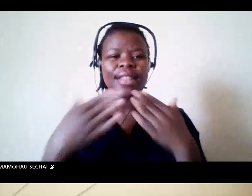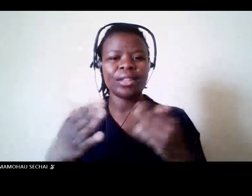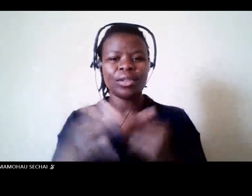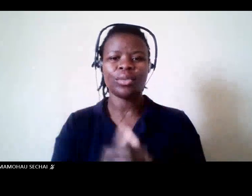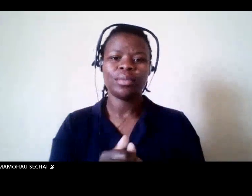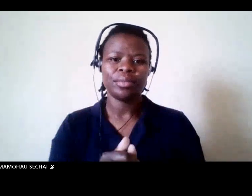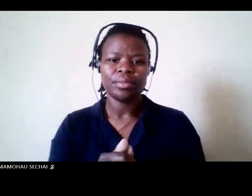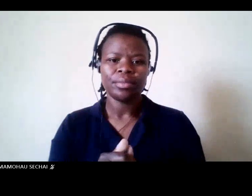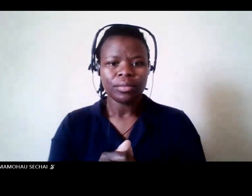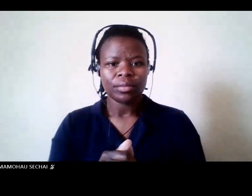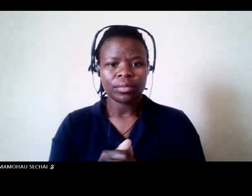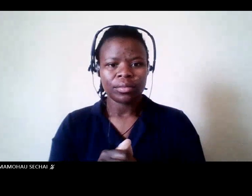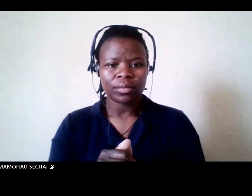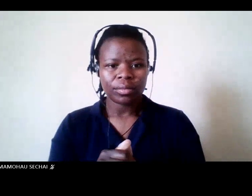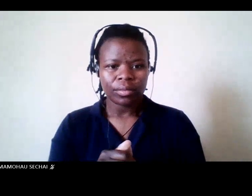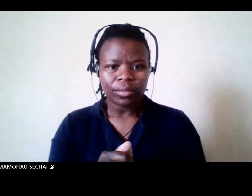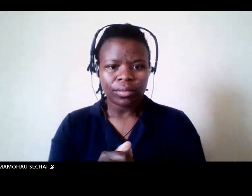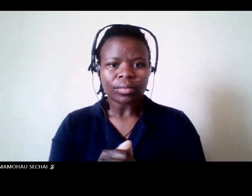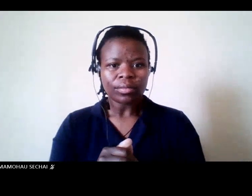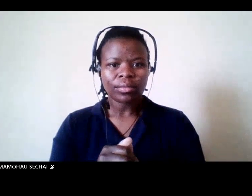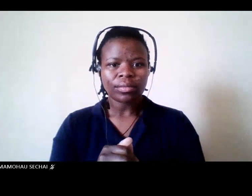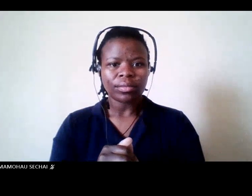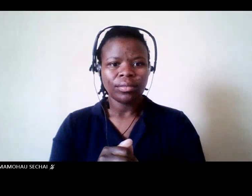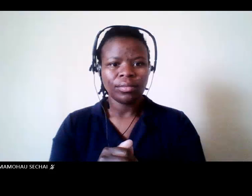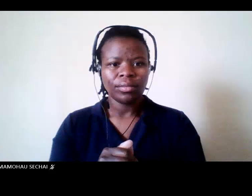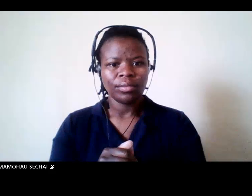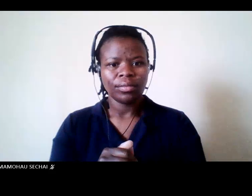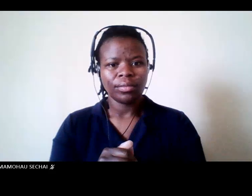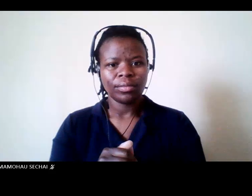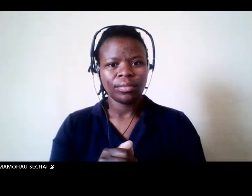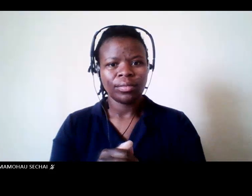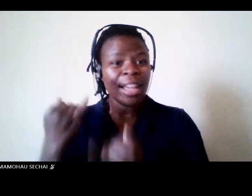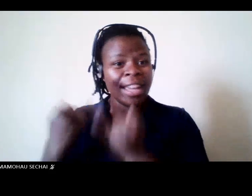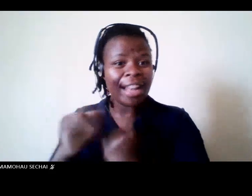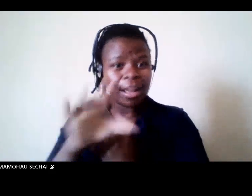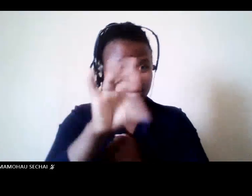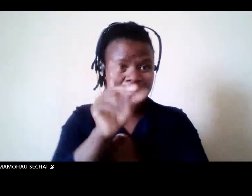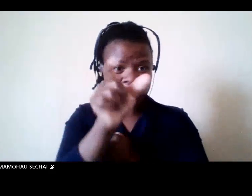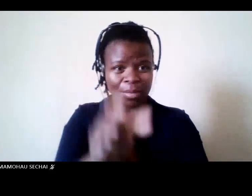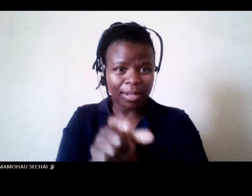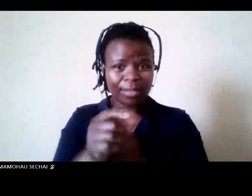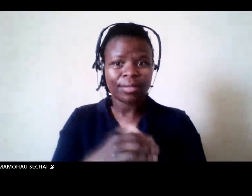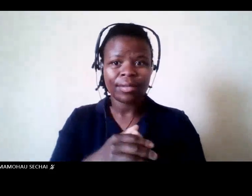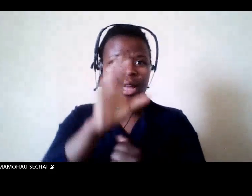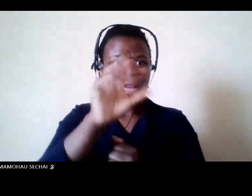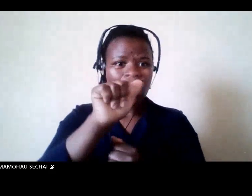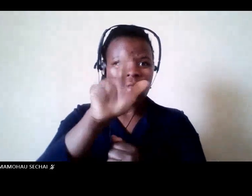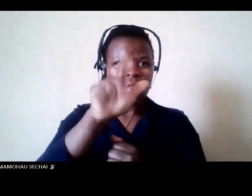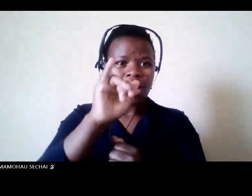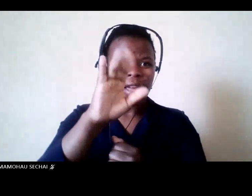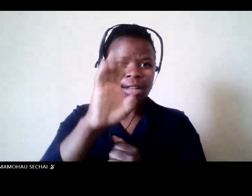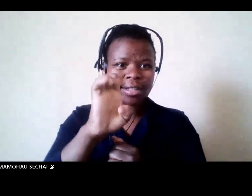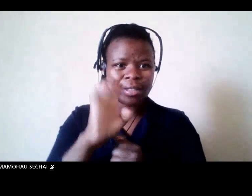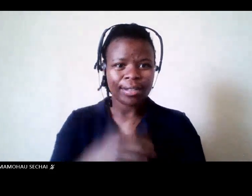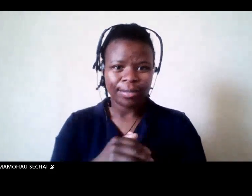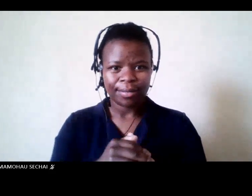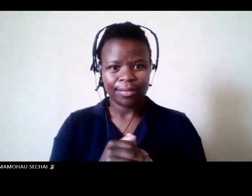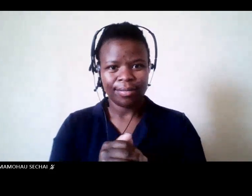Okay, so choose the next person to go, Ilam. So she's at NS. Alice. Okay, Alice, you're